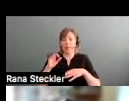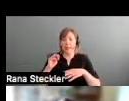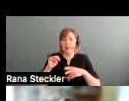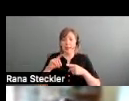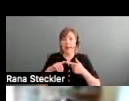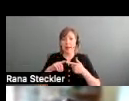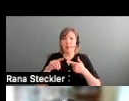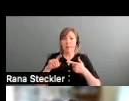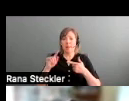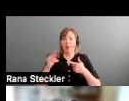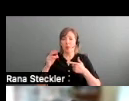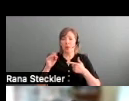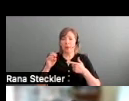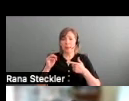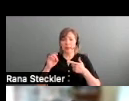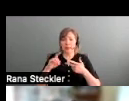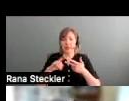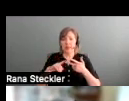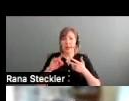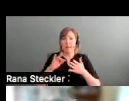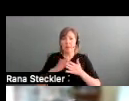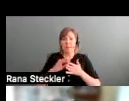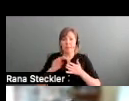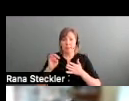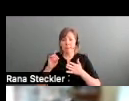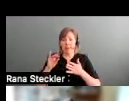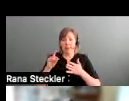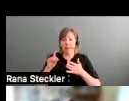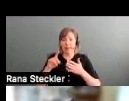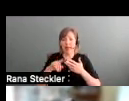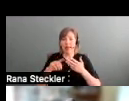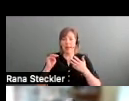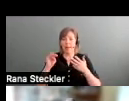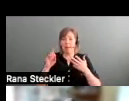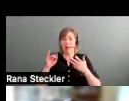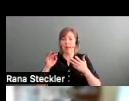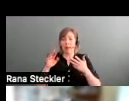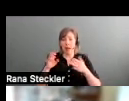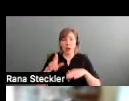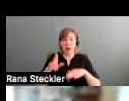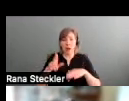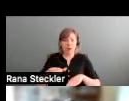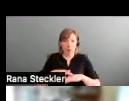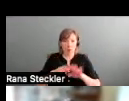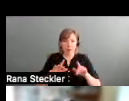Thorazine, the Medicaid, Medicare, of course. But